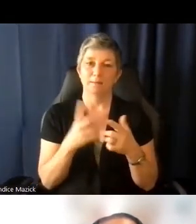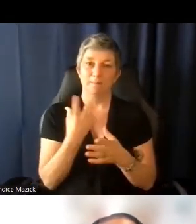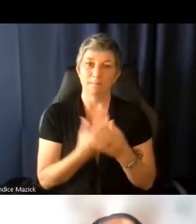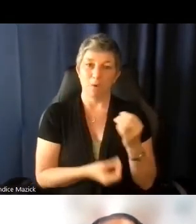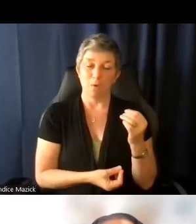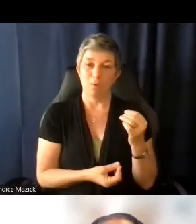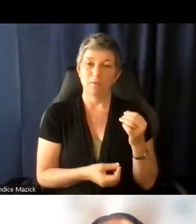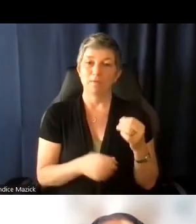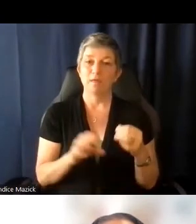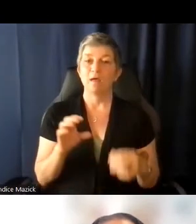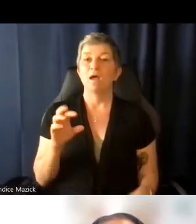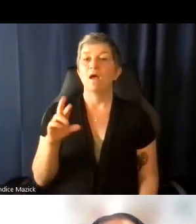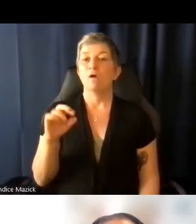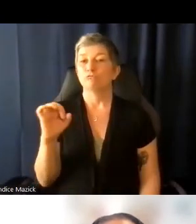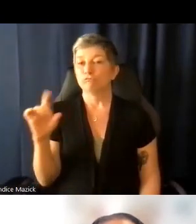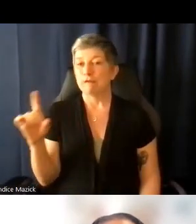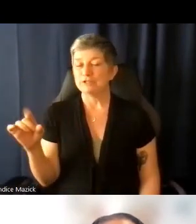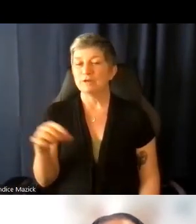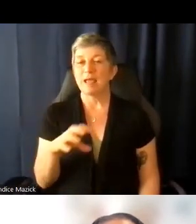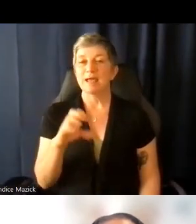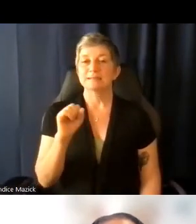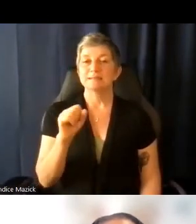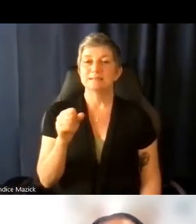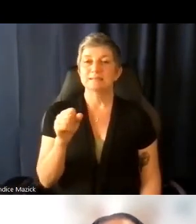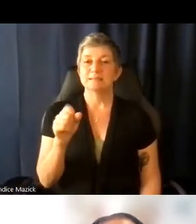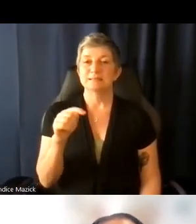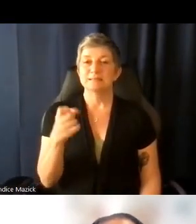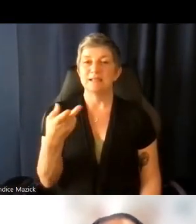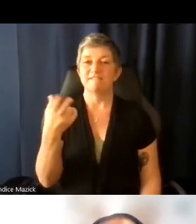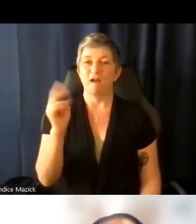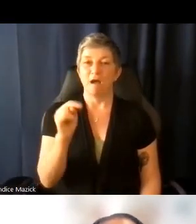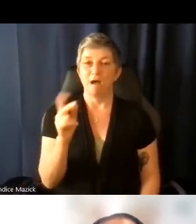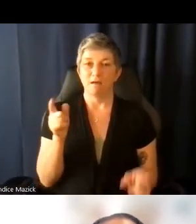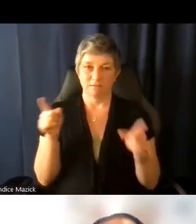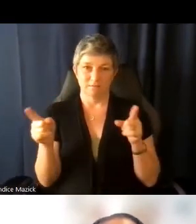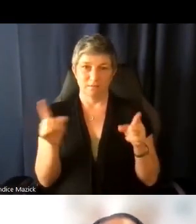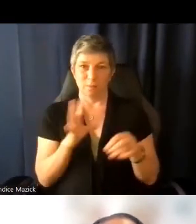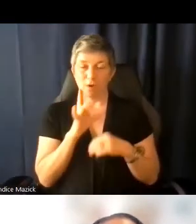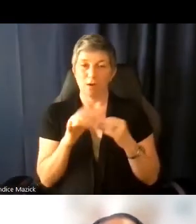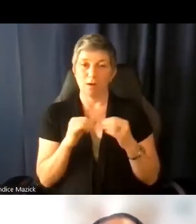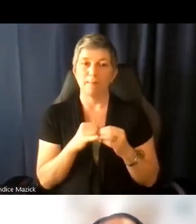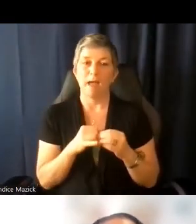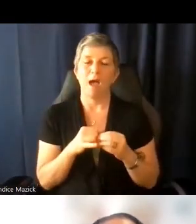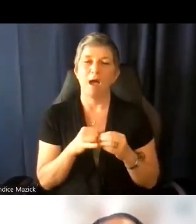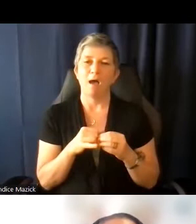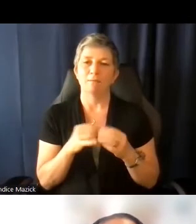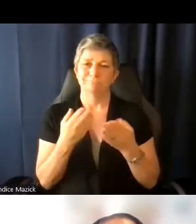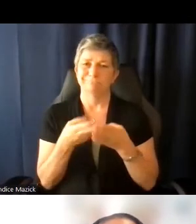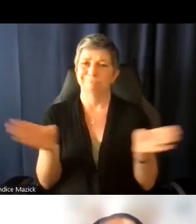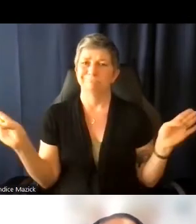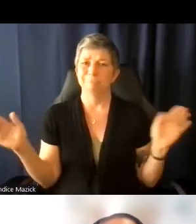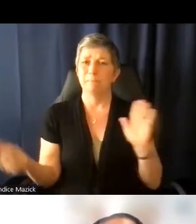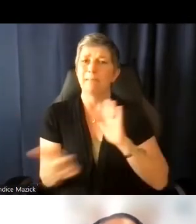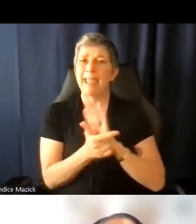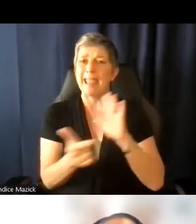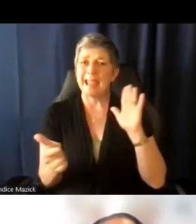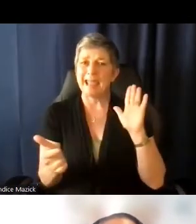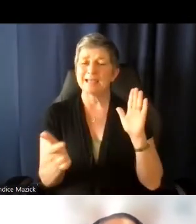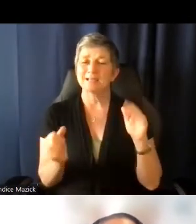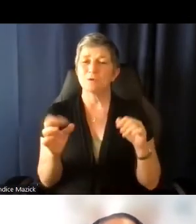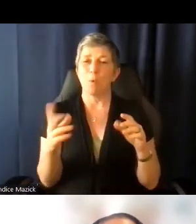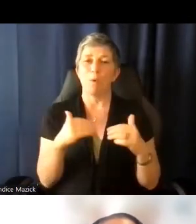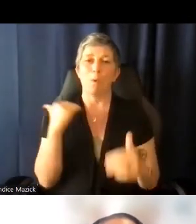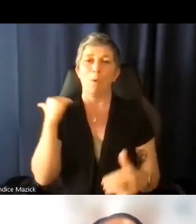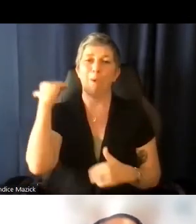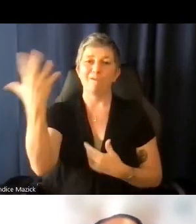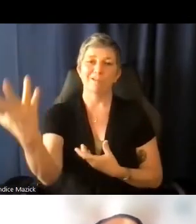Cho and Stefan Woods were talking about blanket bans or overly